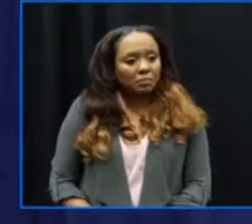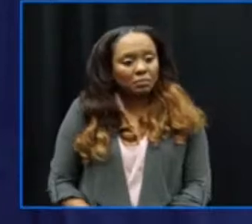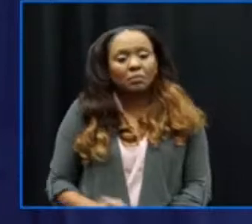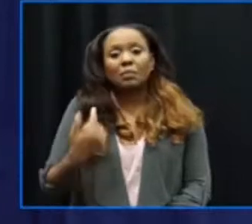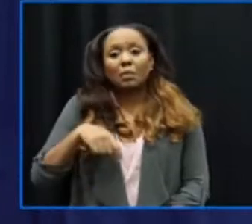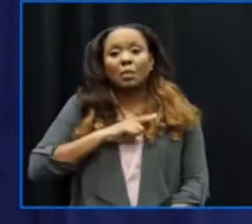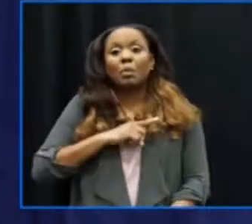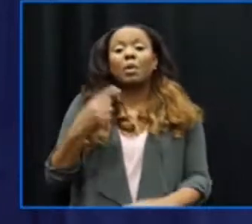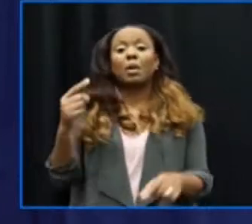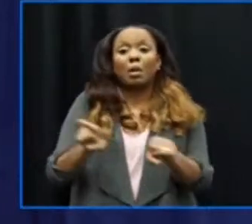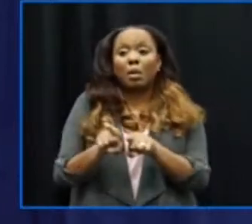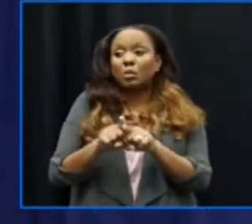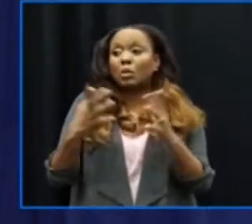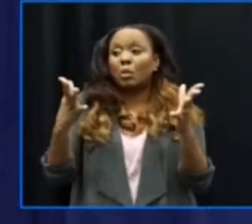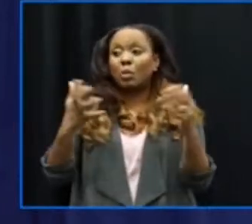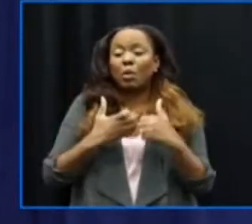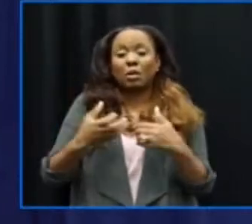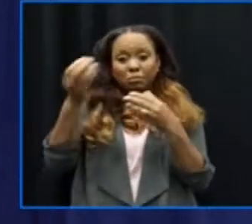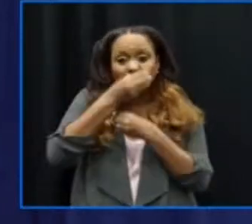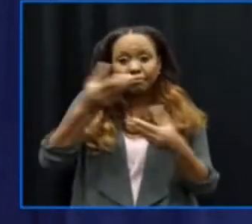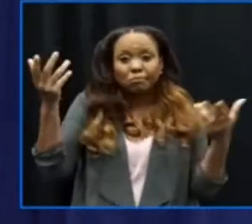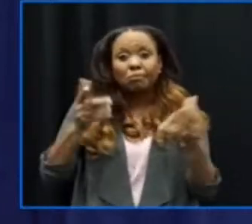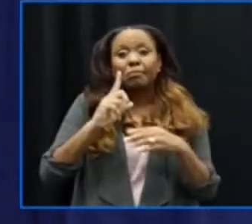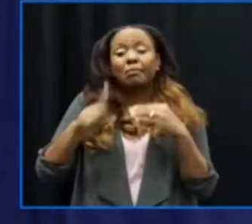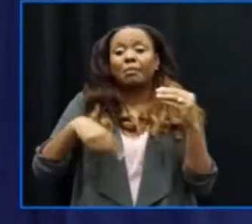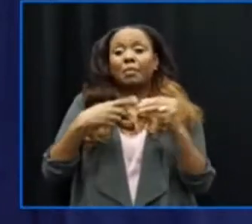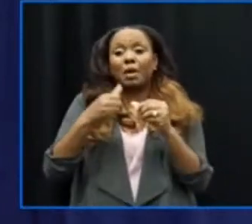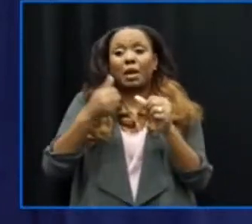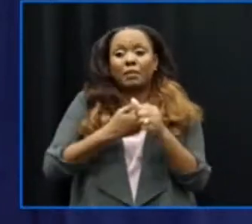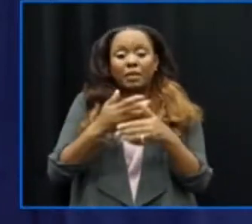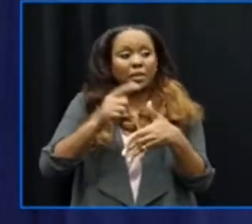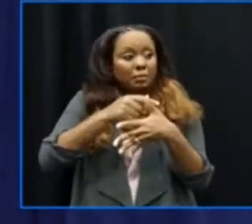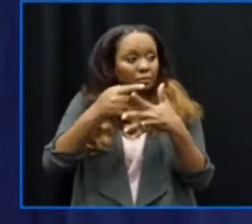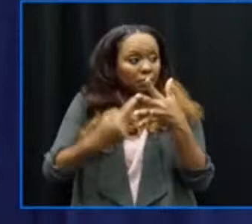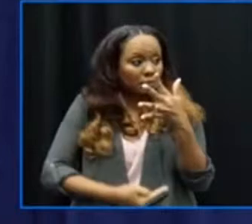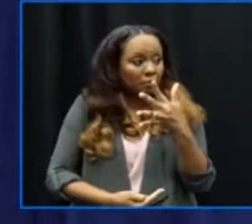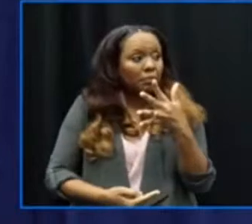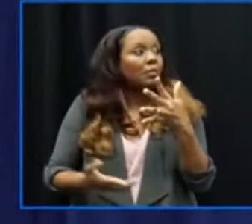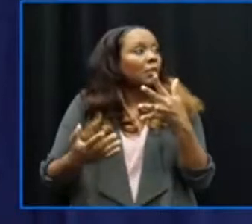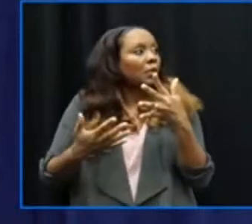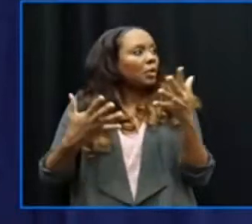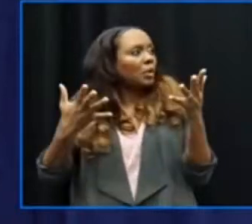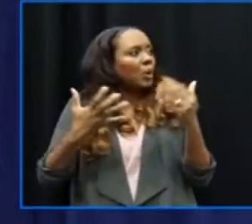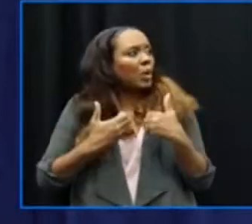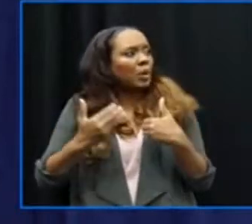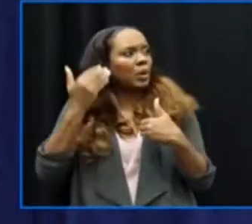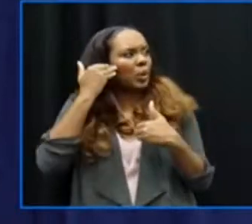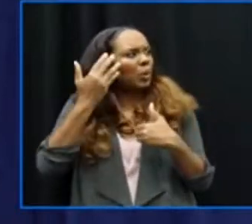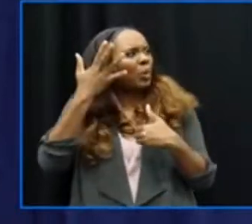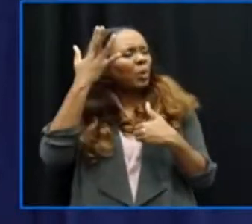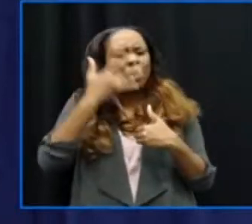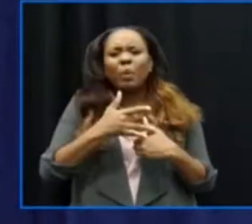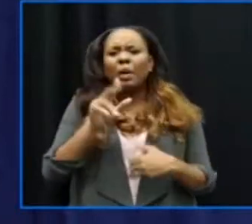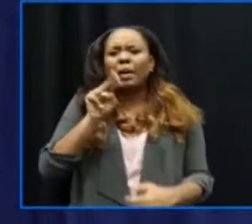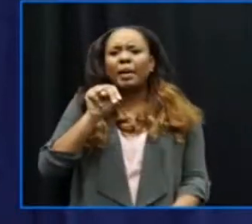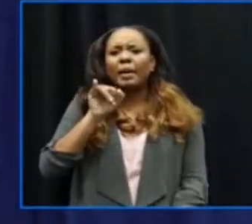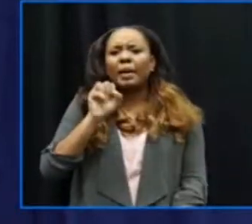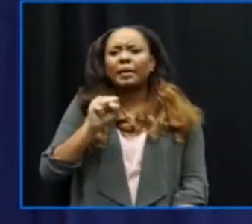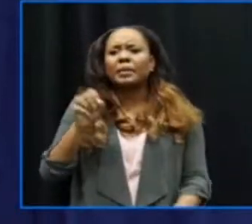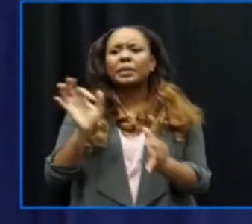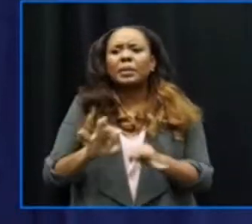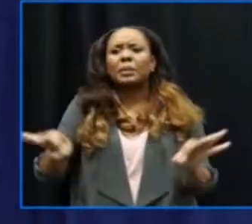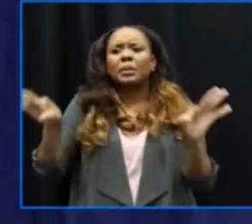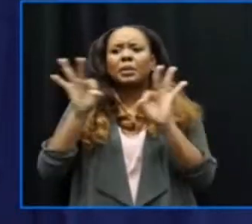like. And as we start, let's talk about first why the national insurance is important and exactly what the objectives